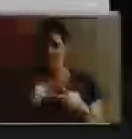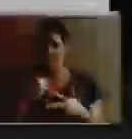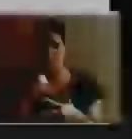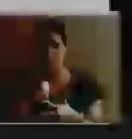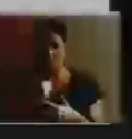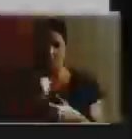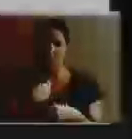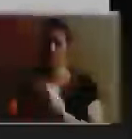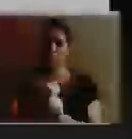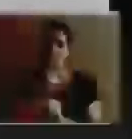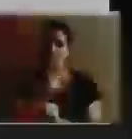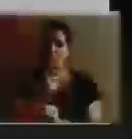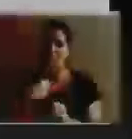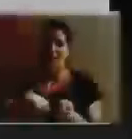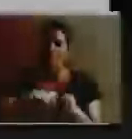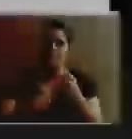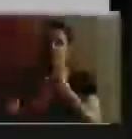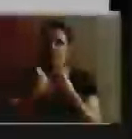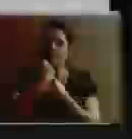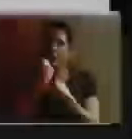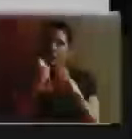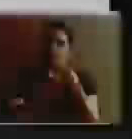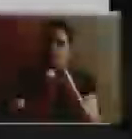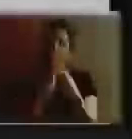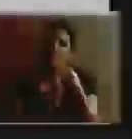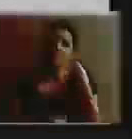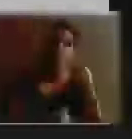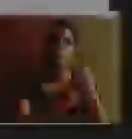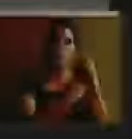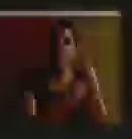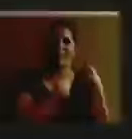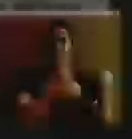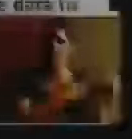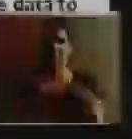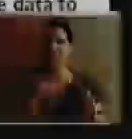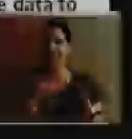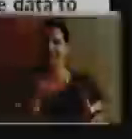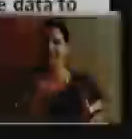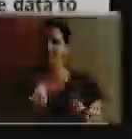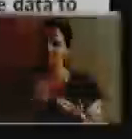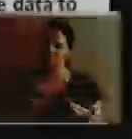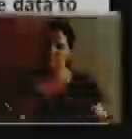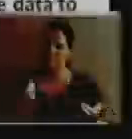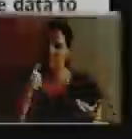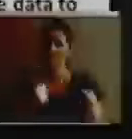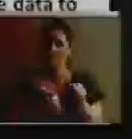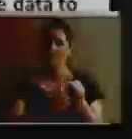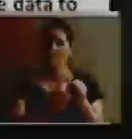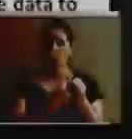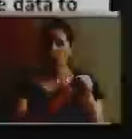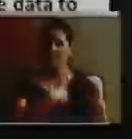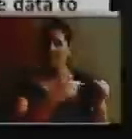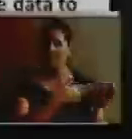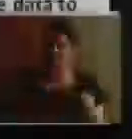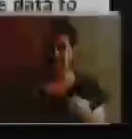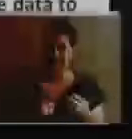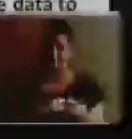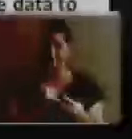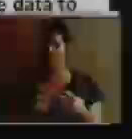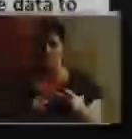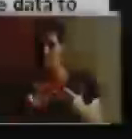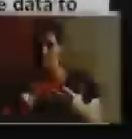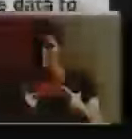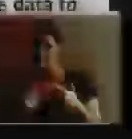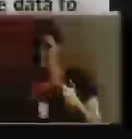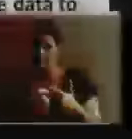the structure in place and the alignment of resources in place. So year three is really